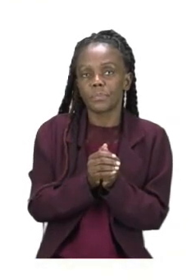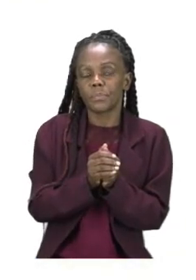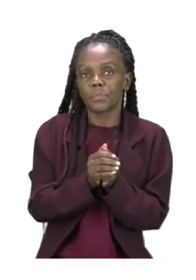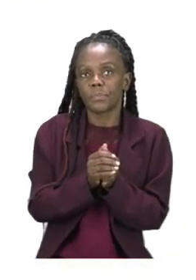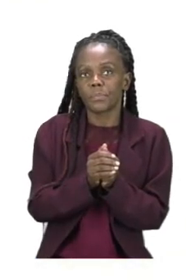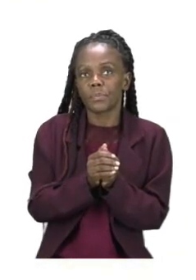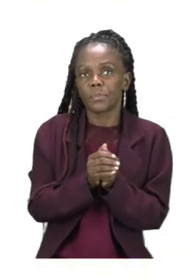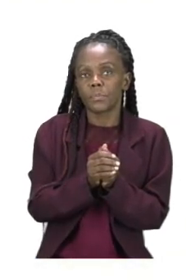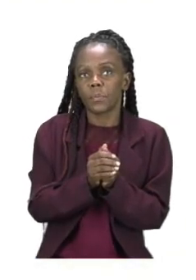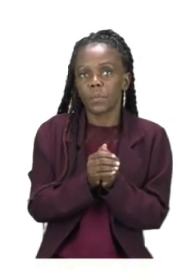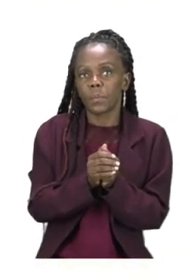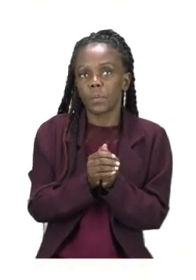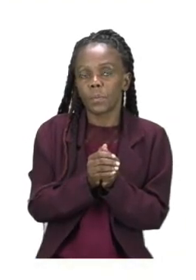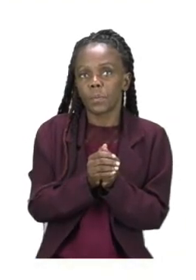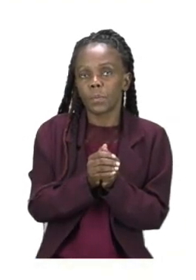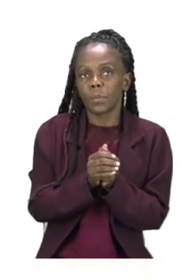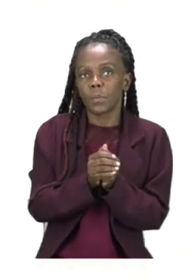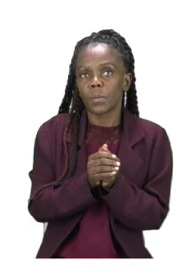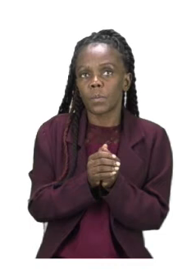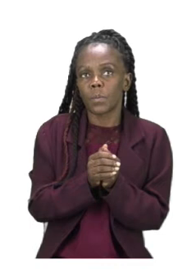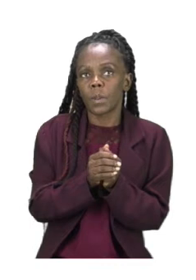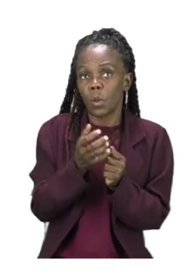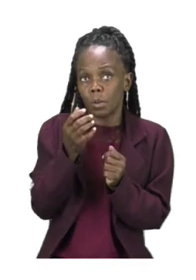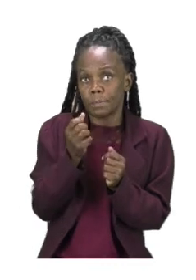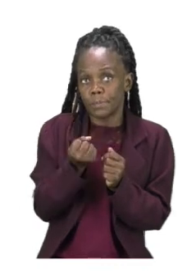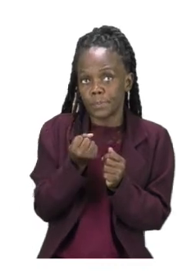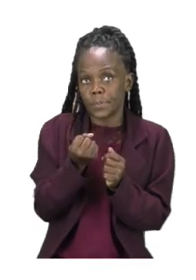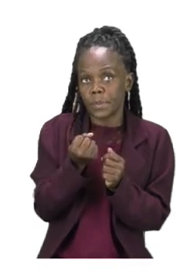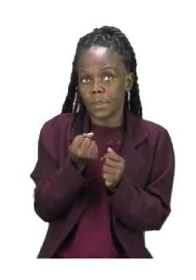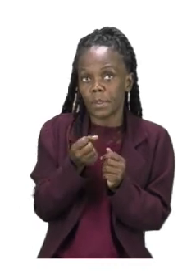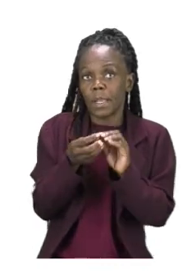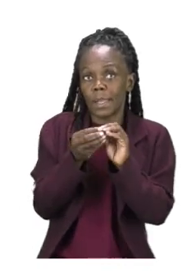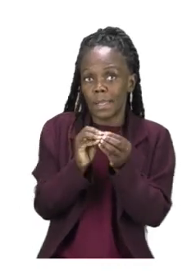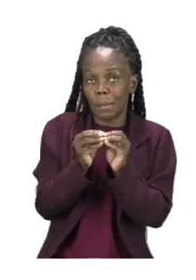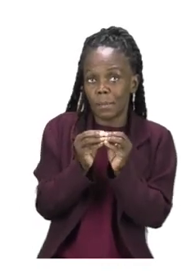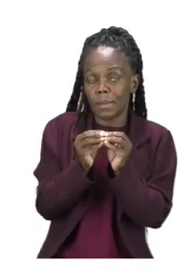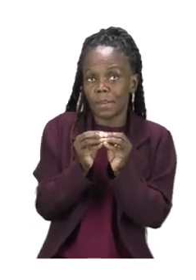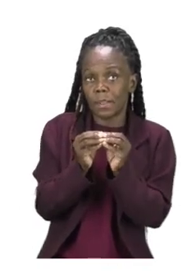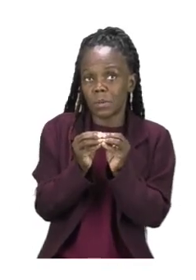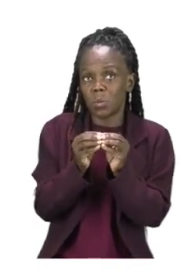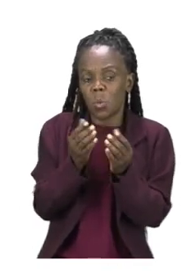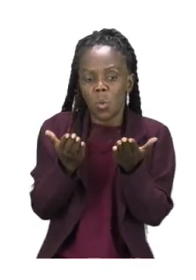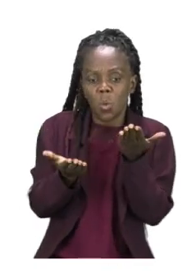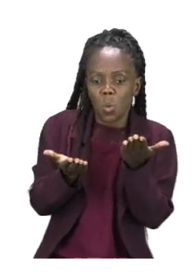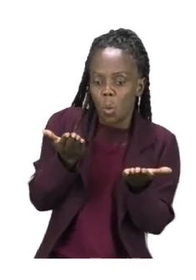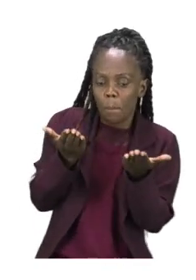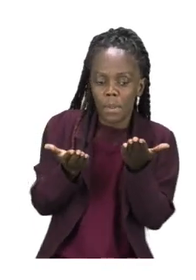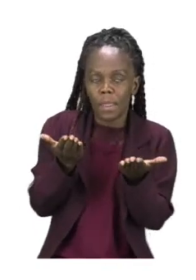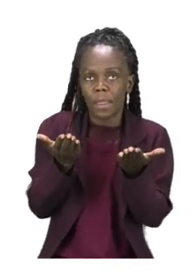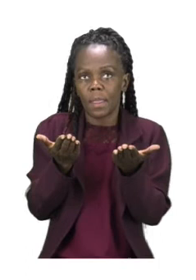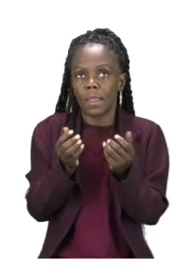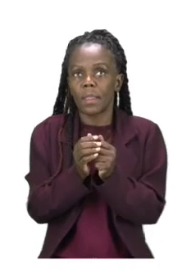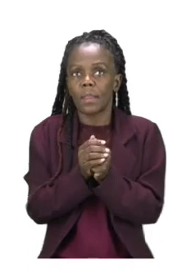exercise has some numbers and we need to compare them. They are asking us